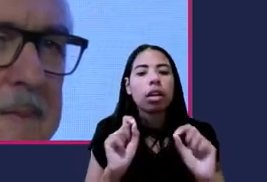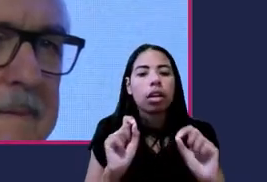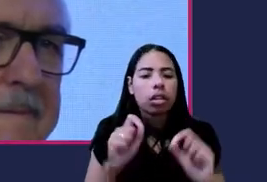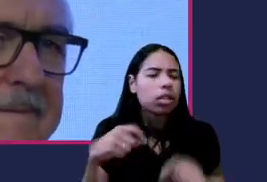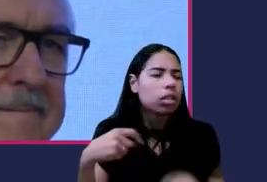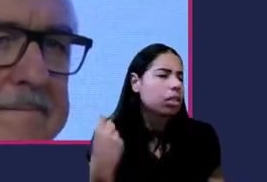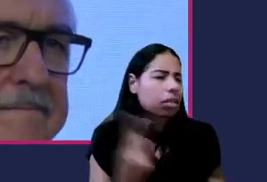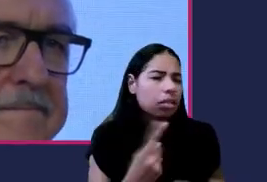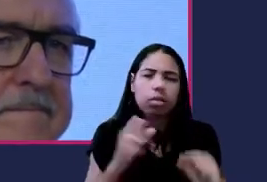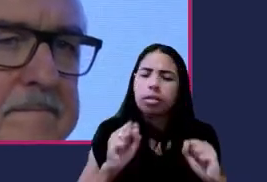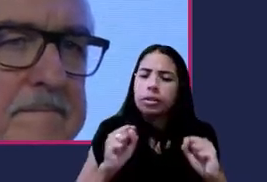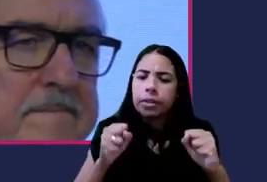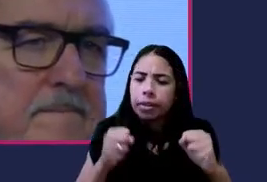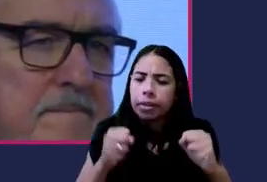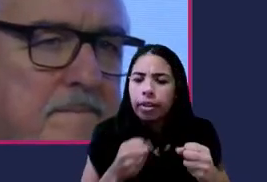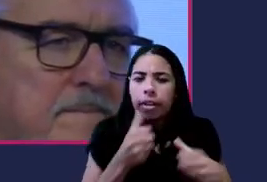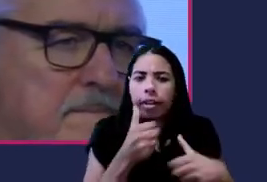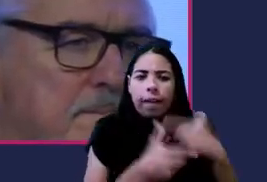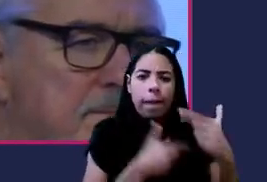the President.